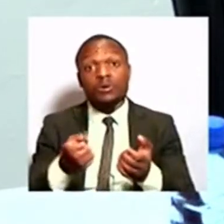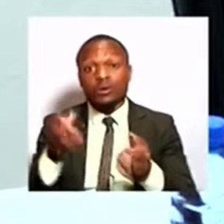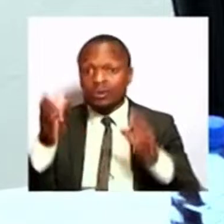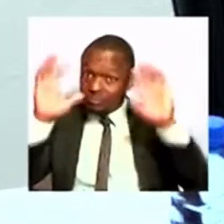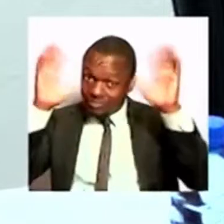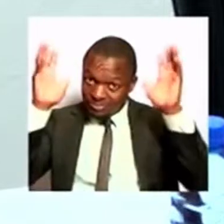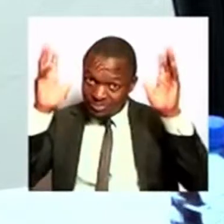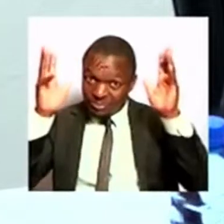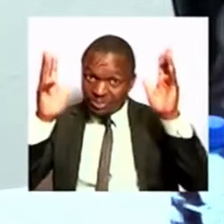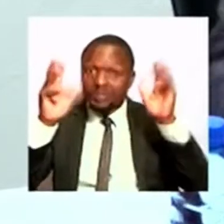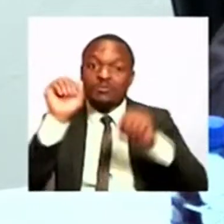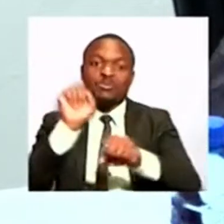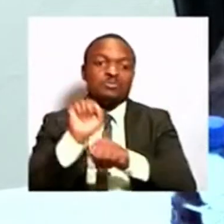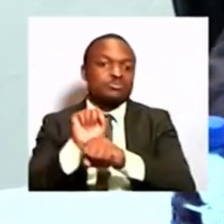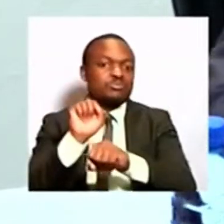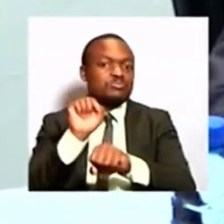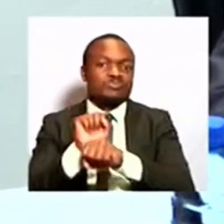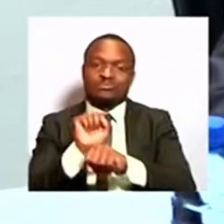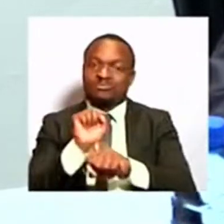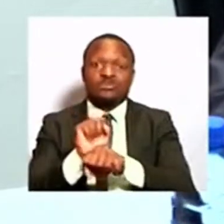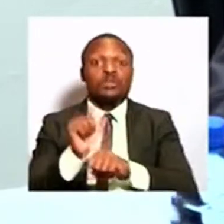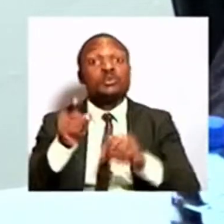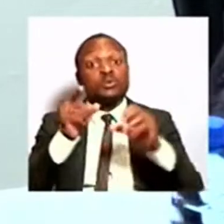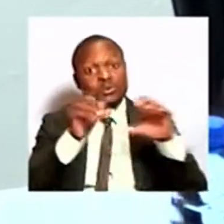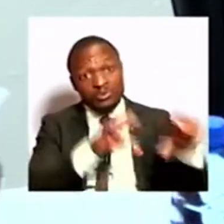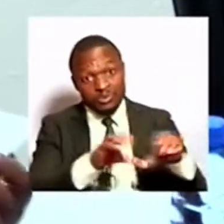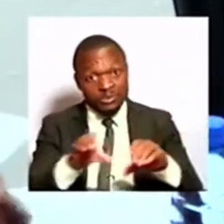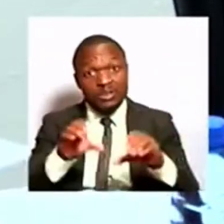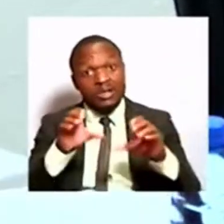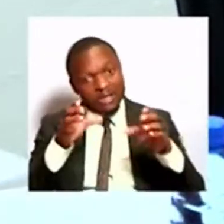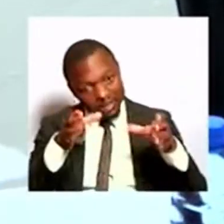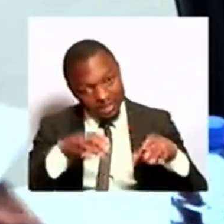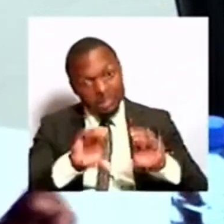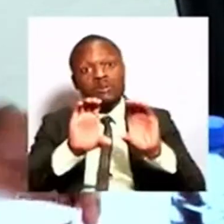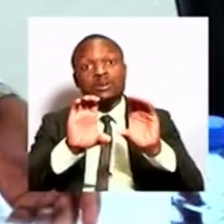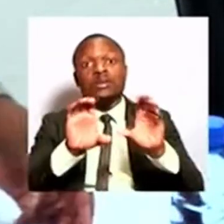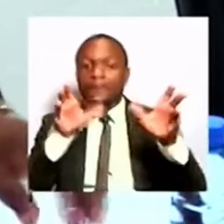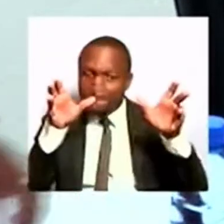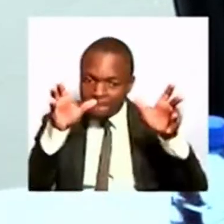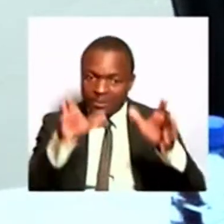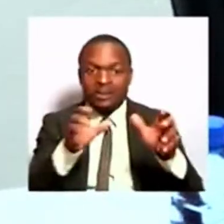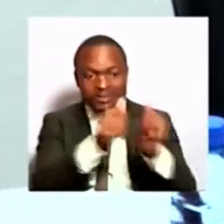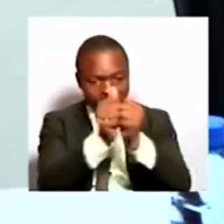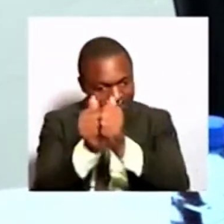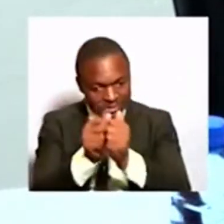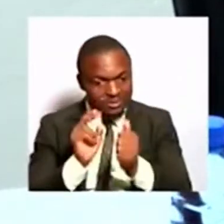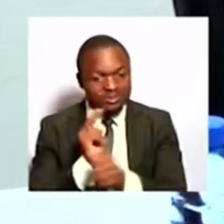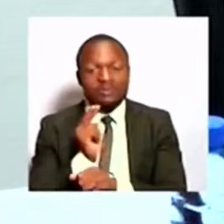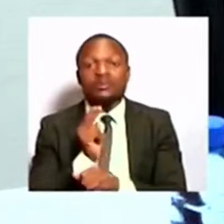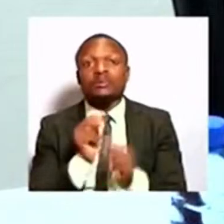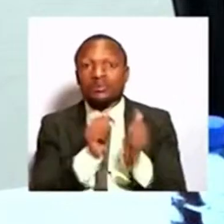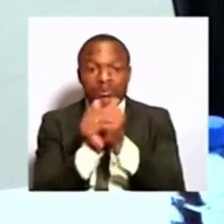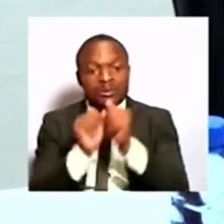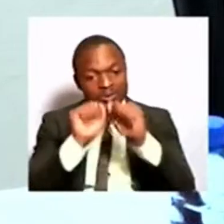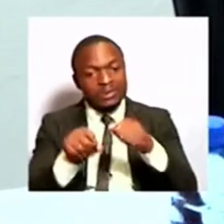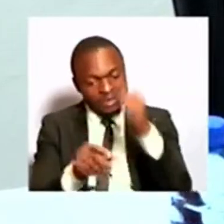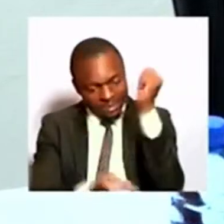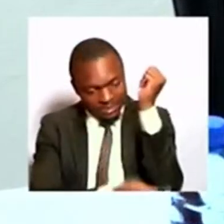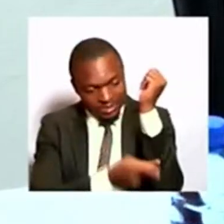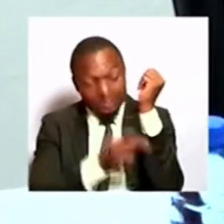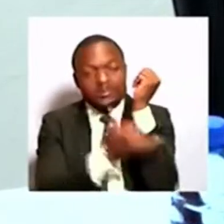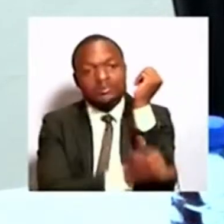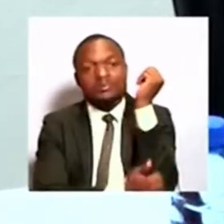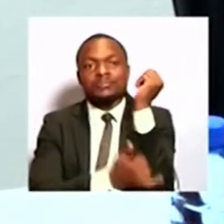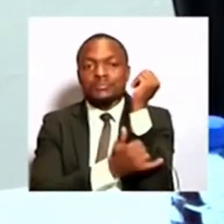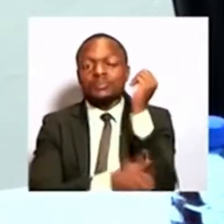for the work that you are doing. Continue pushing so that together we can develop our country, as